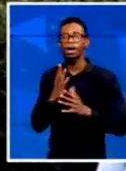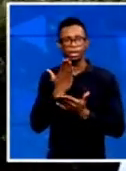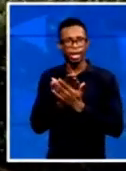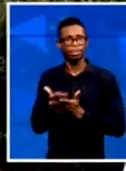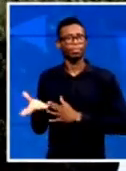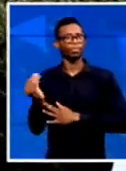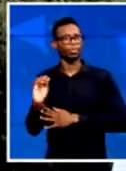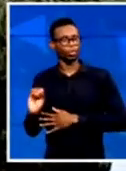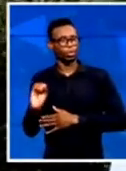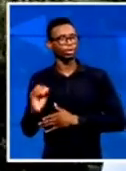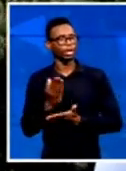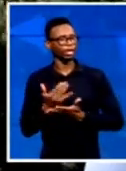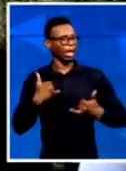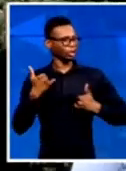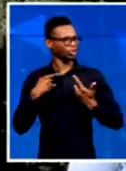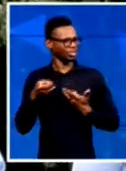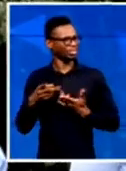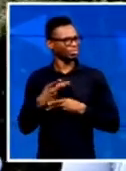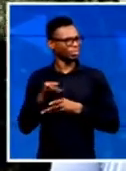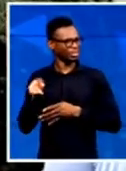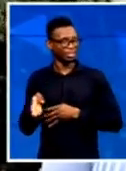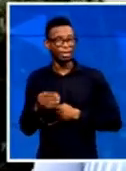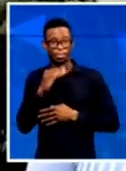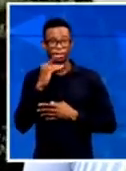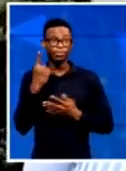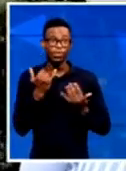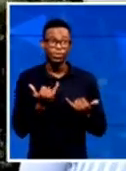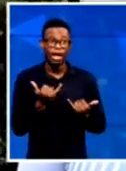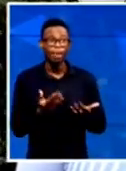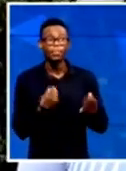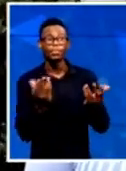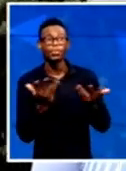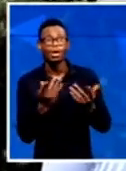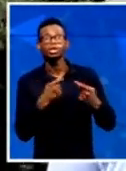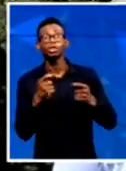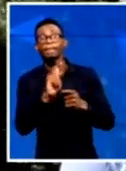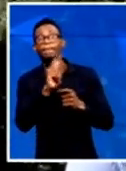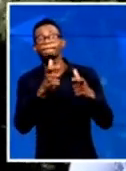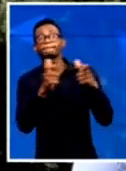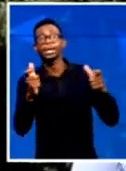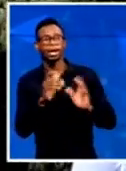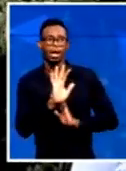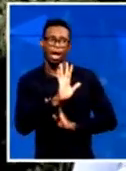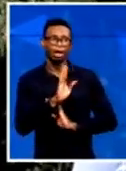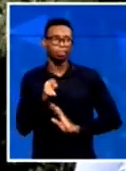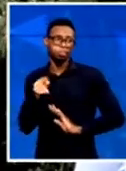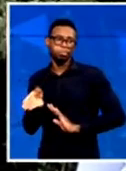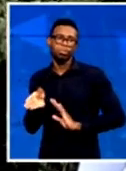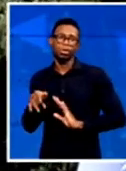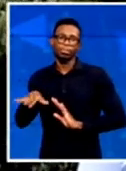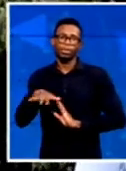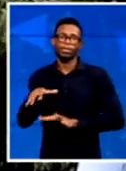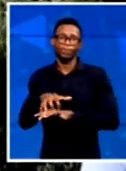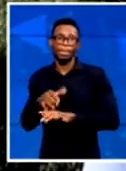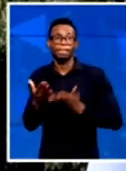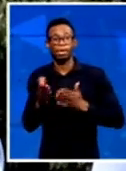we produce. So for now, you will get them here at the homestead, but maybe as time goes by, you just never know, we might expand and we will be